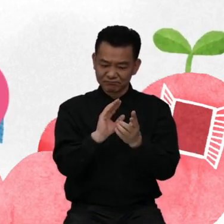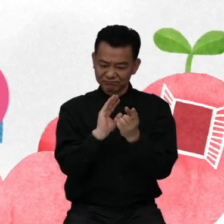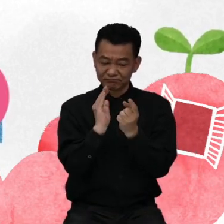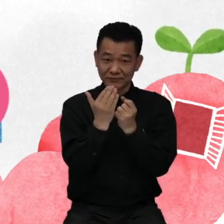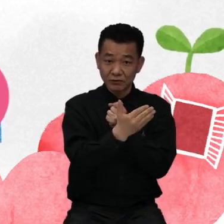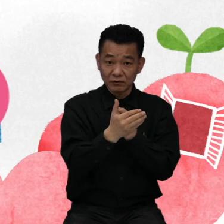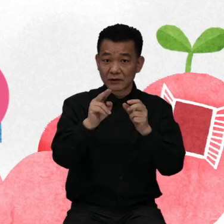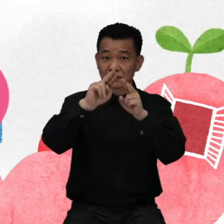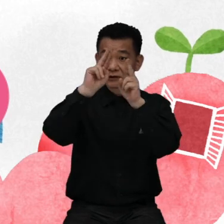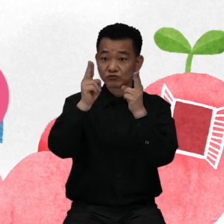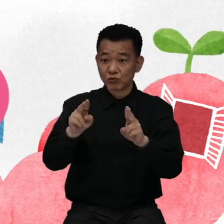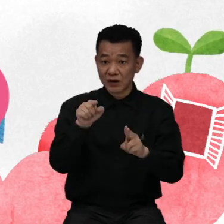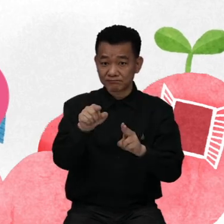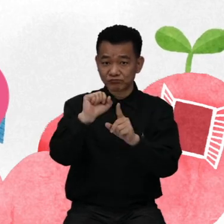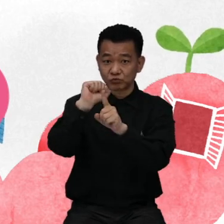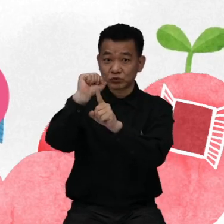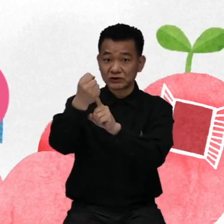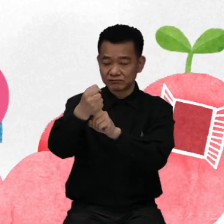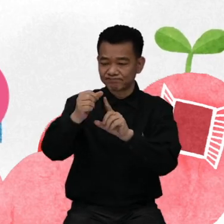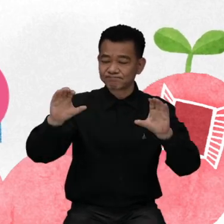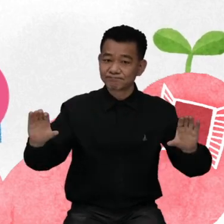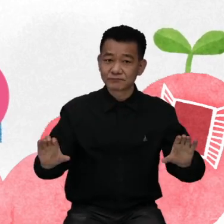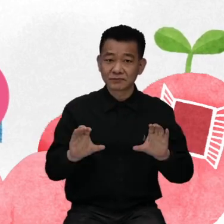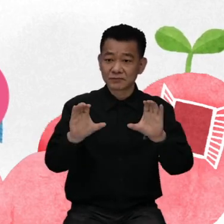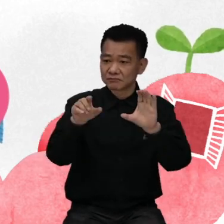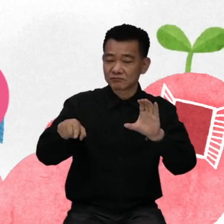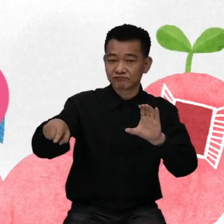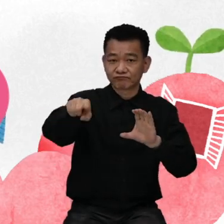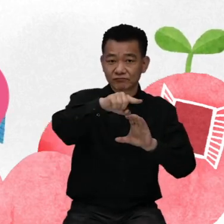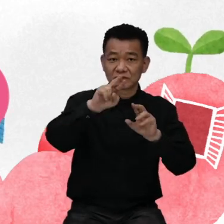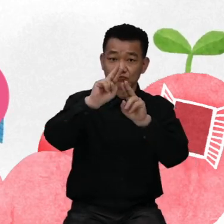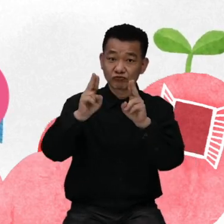needed to protect the rights of persons with disabilities.